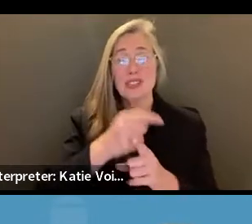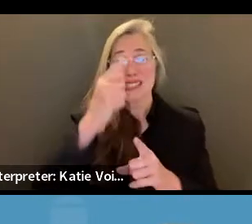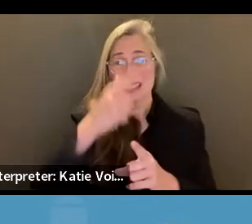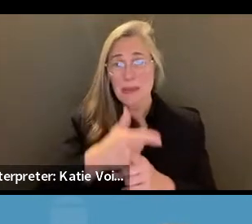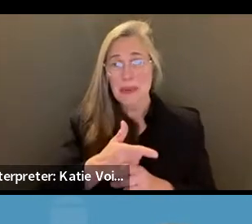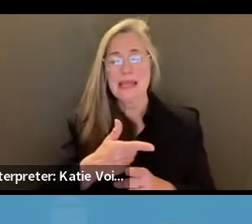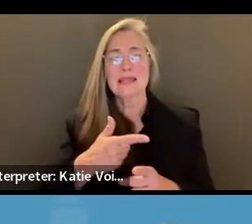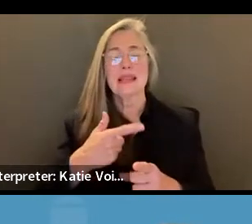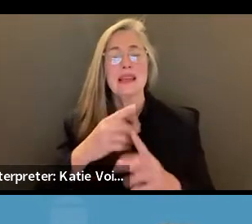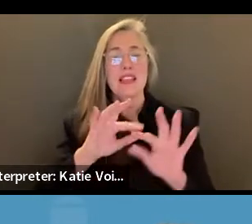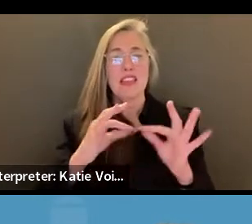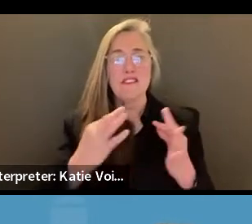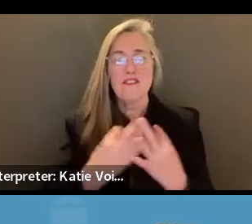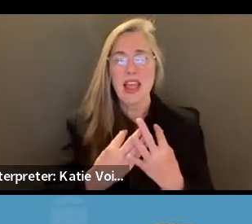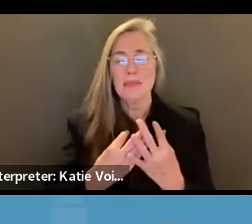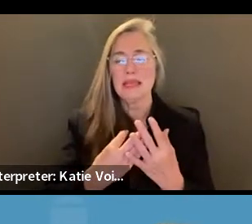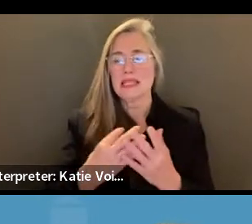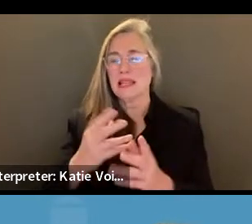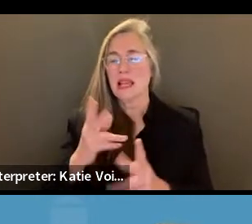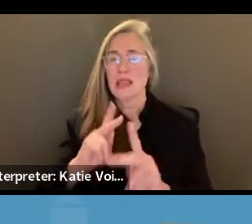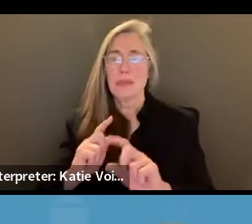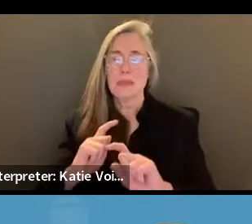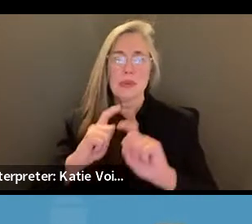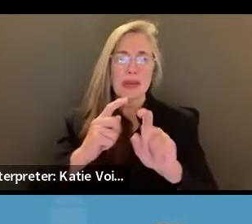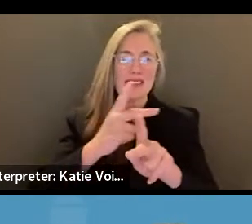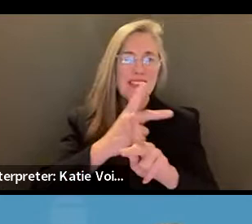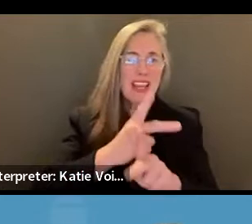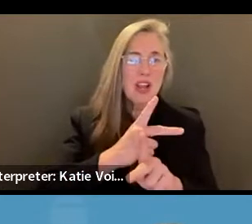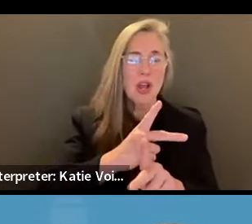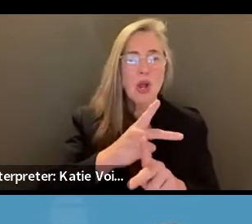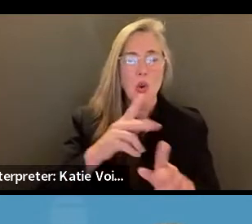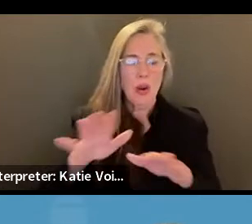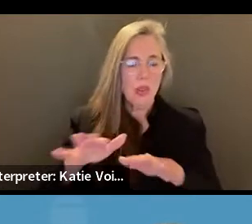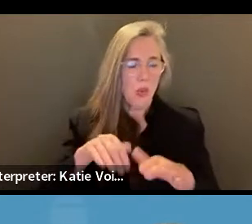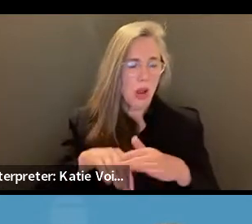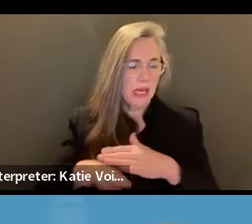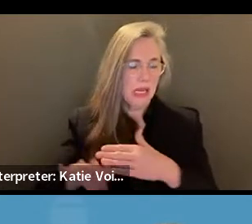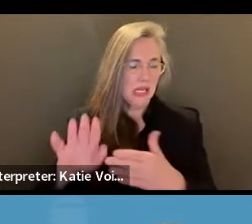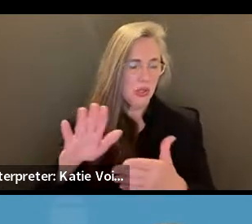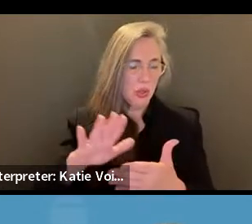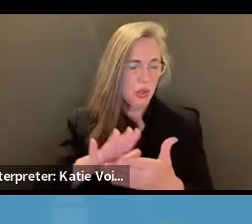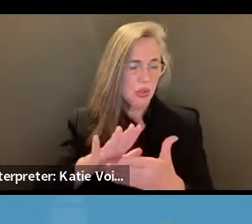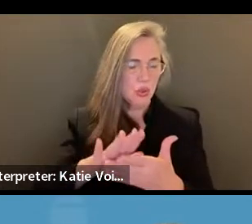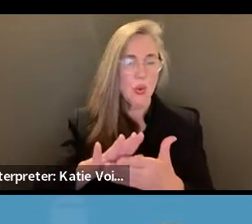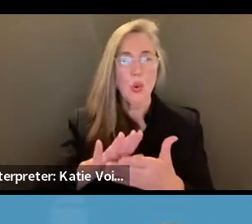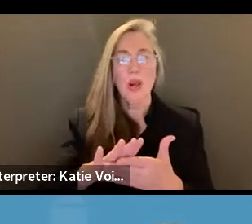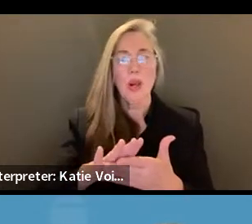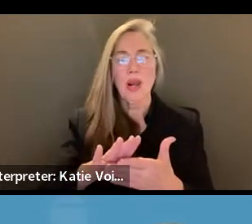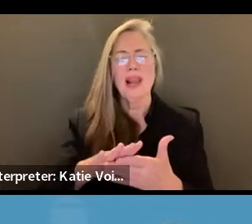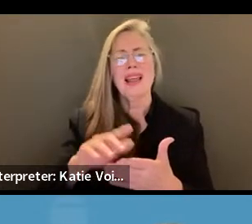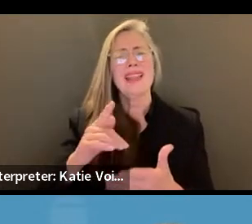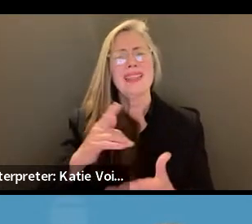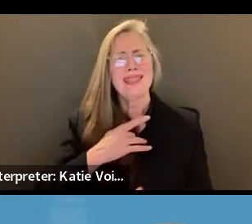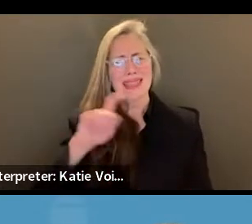they walk into the school office, they need to be welcome.